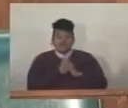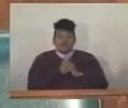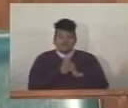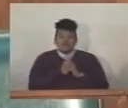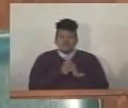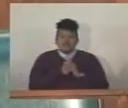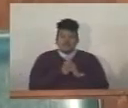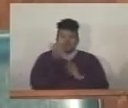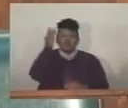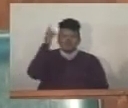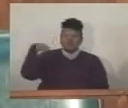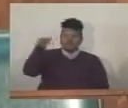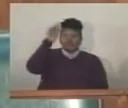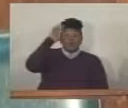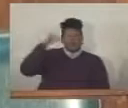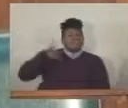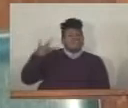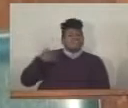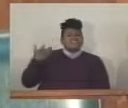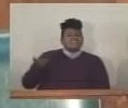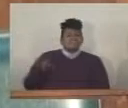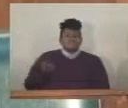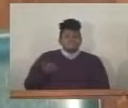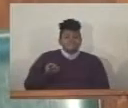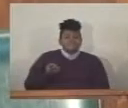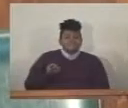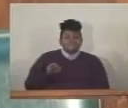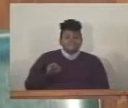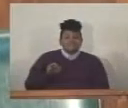because they feel